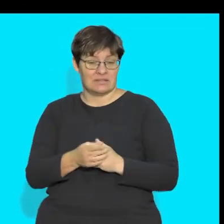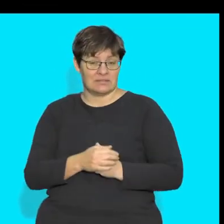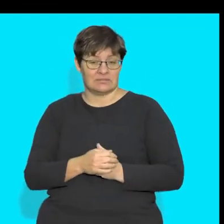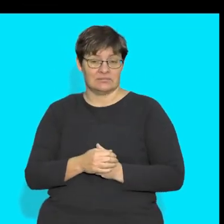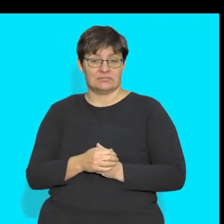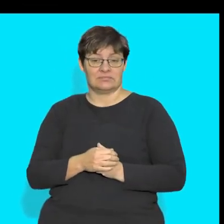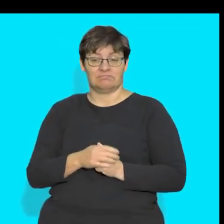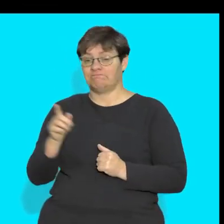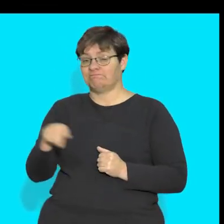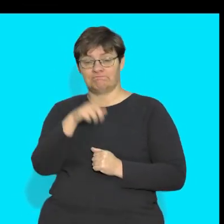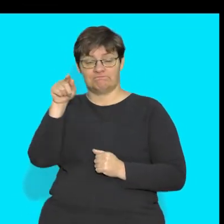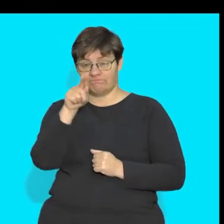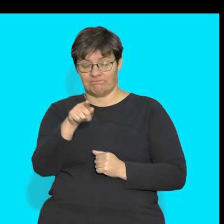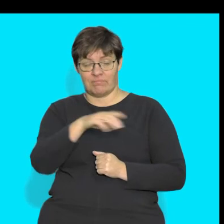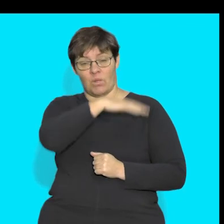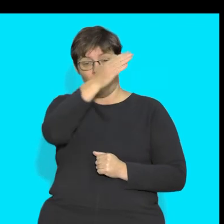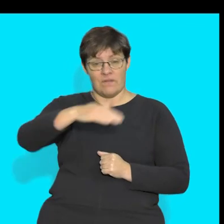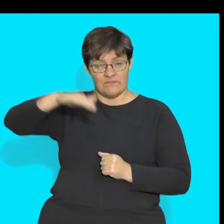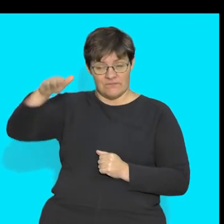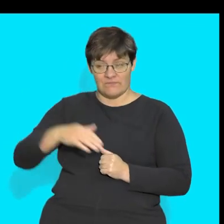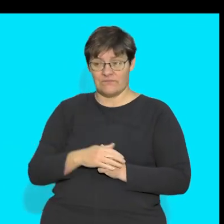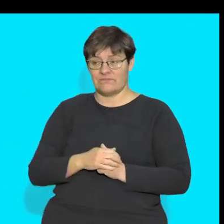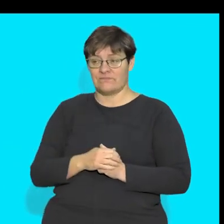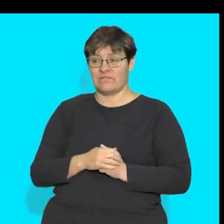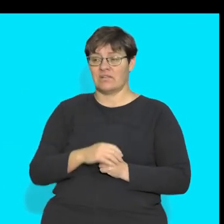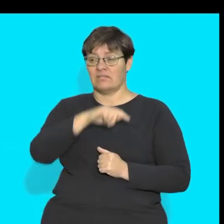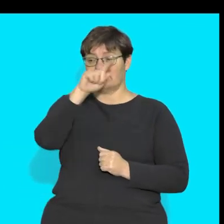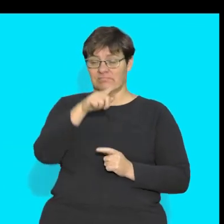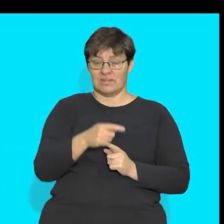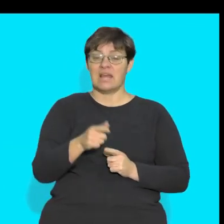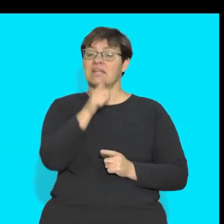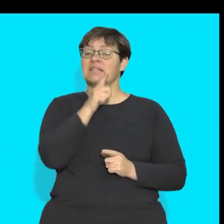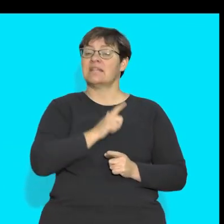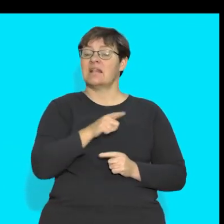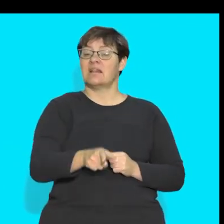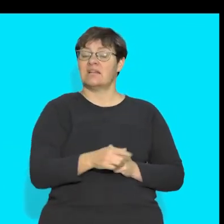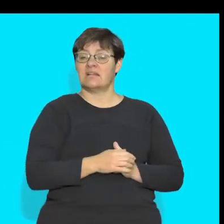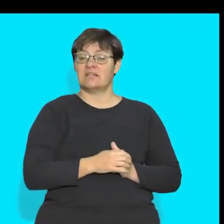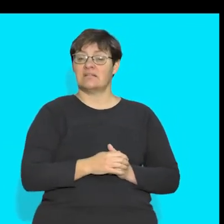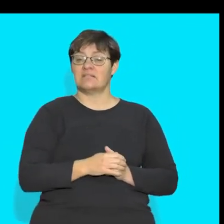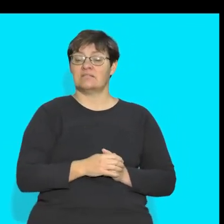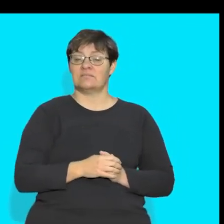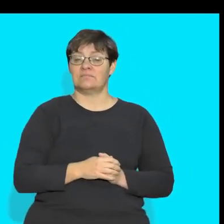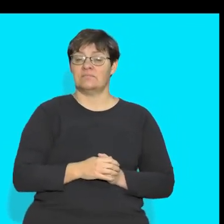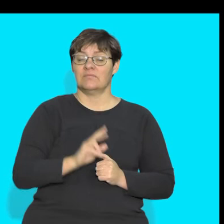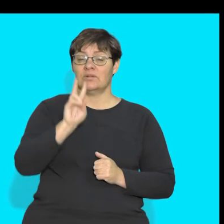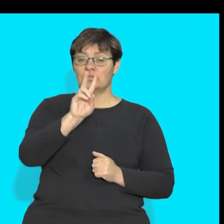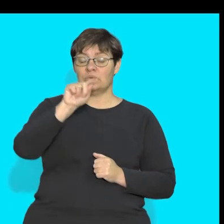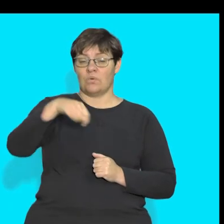by the wavelength. And they told me that this was